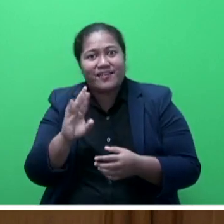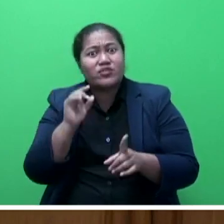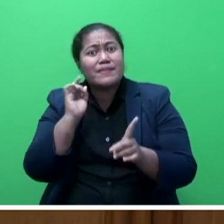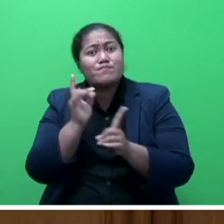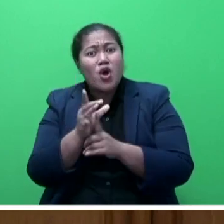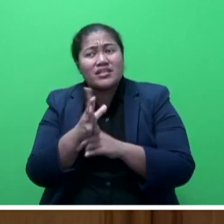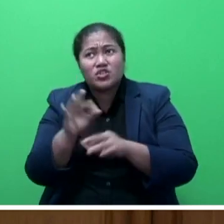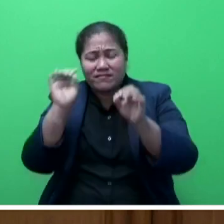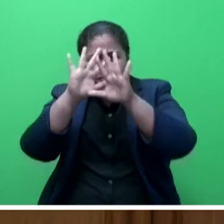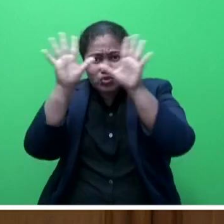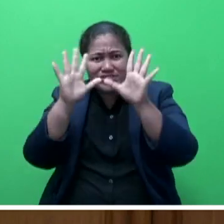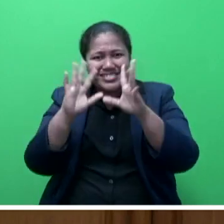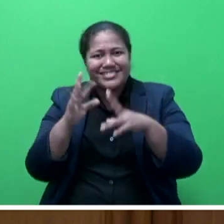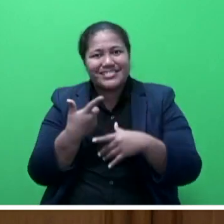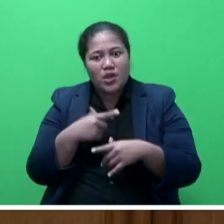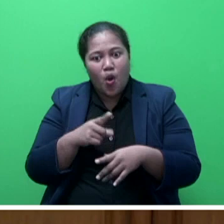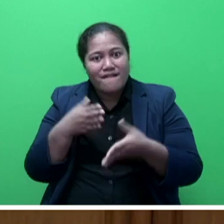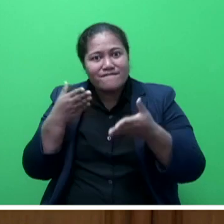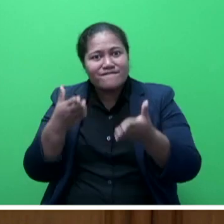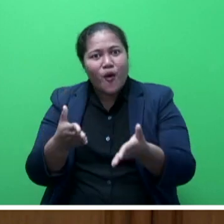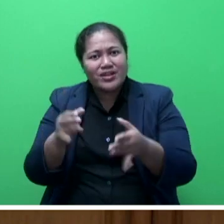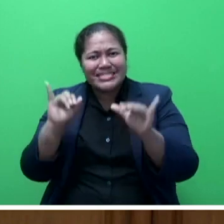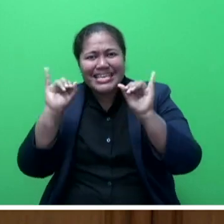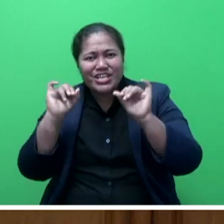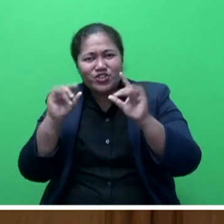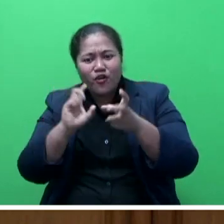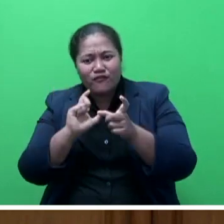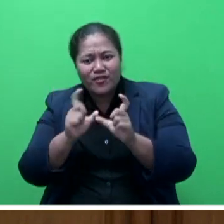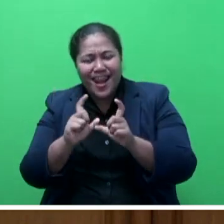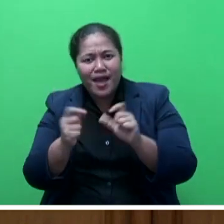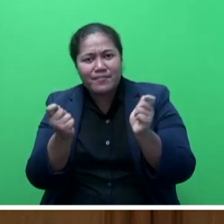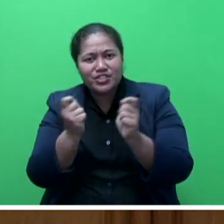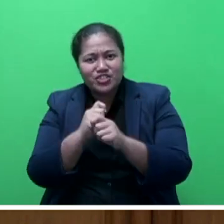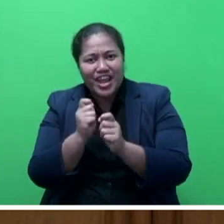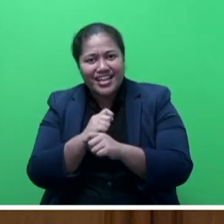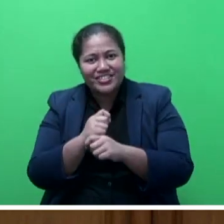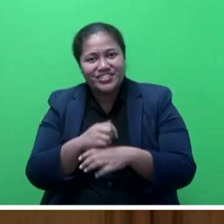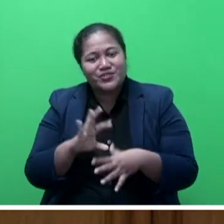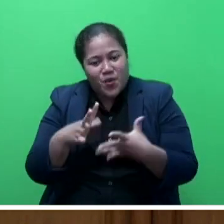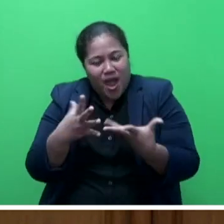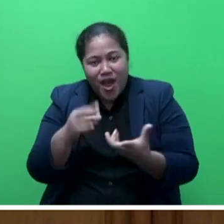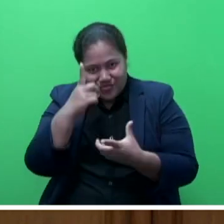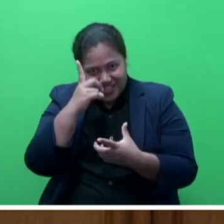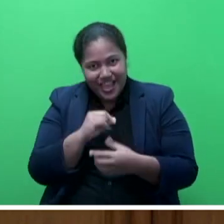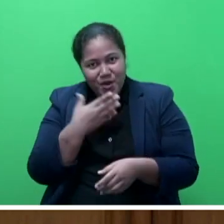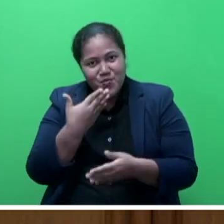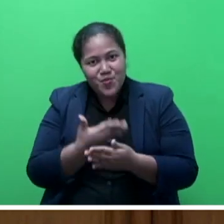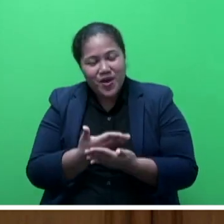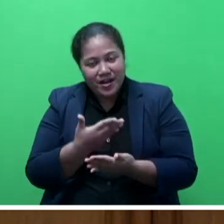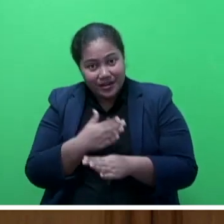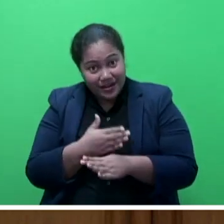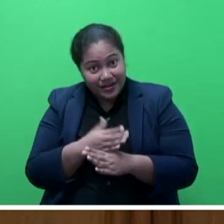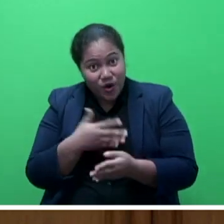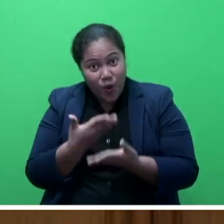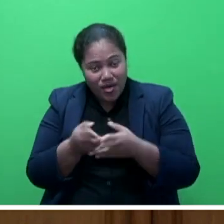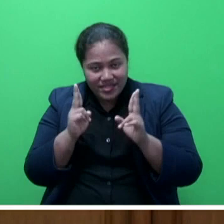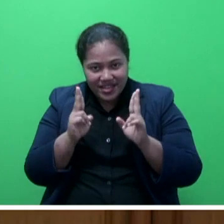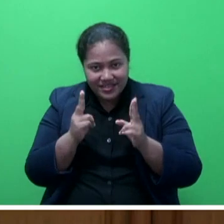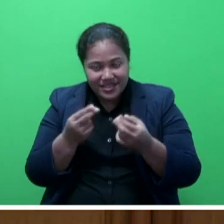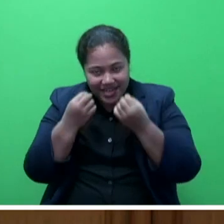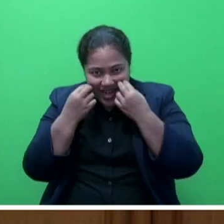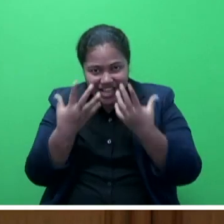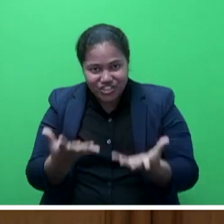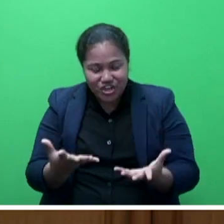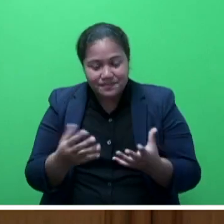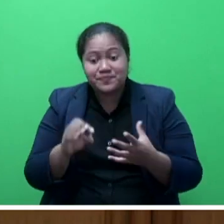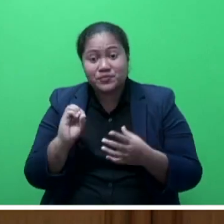in addressing climate change and maintaining a balance with nature. My ministry will continue to coordinate